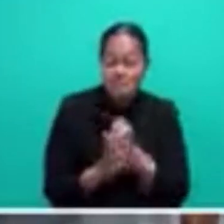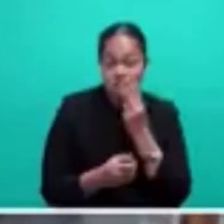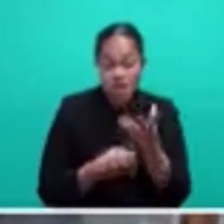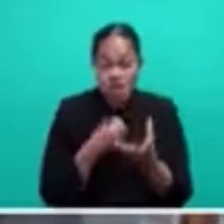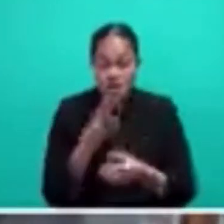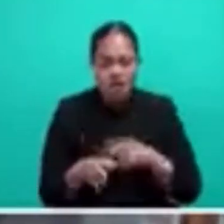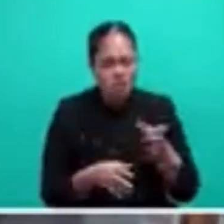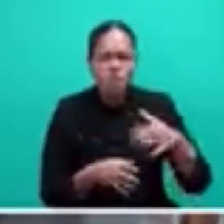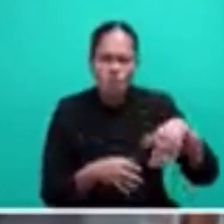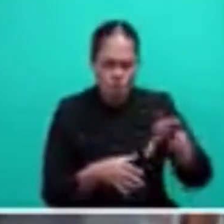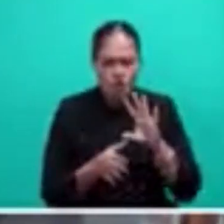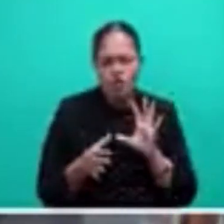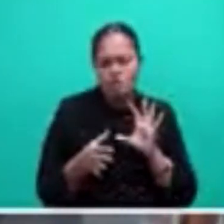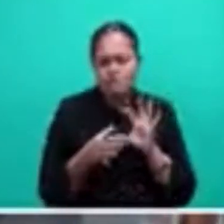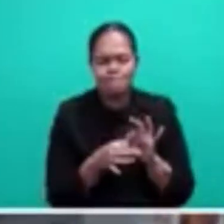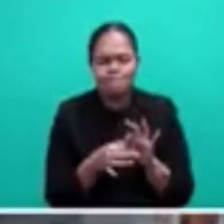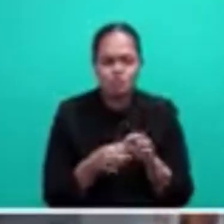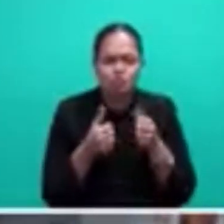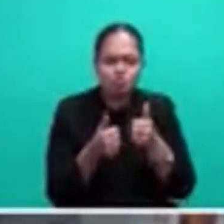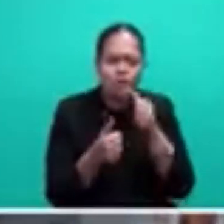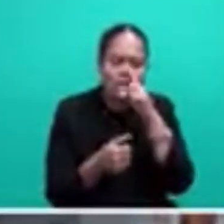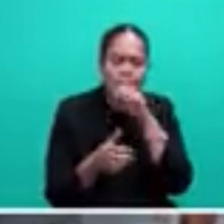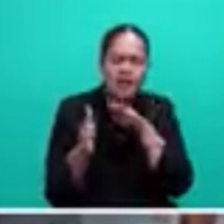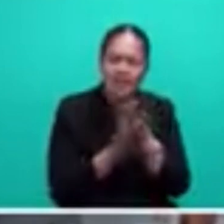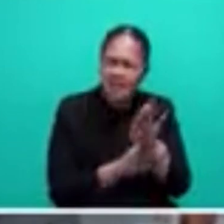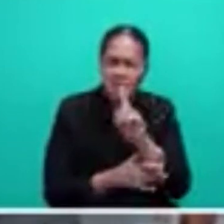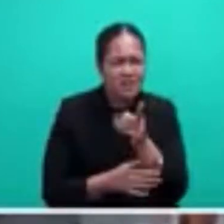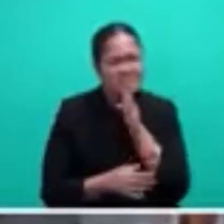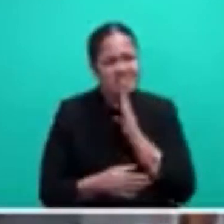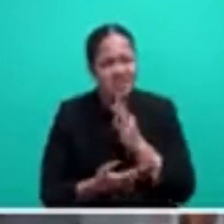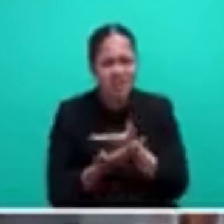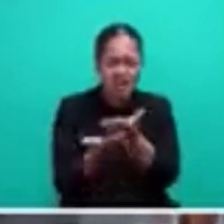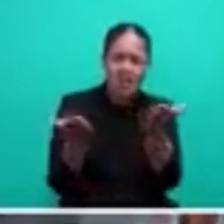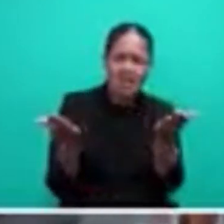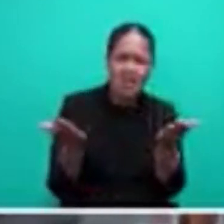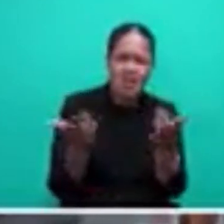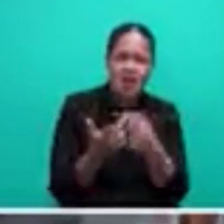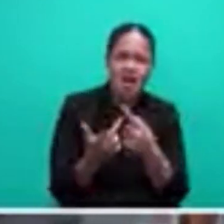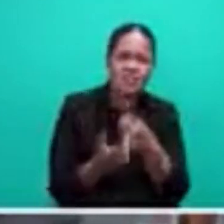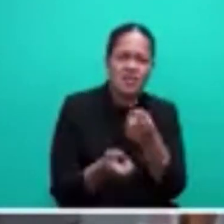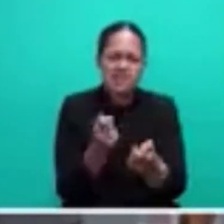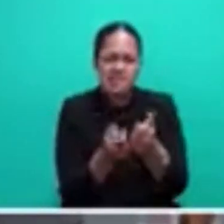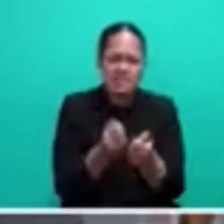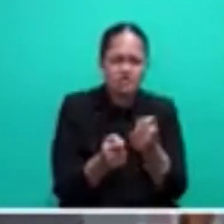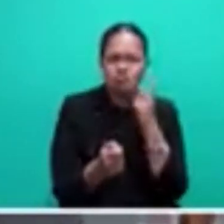for working together for the good of our people. But that can't be said for the rest of them and the remote controllers from out